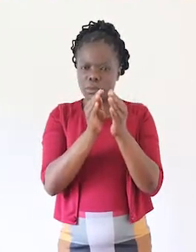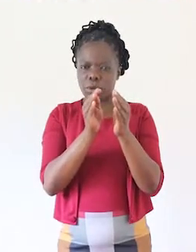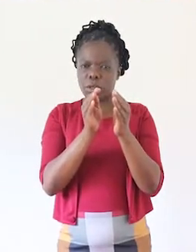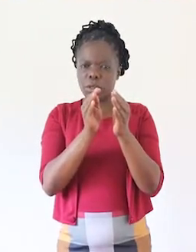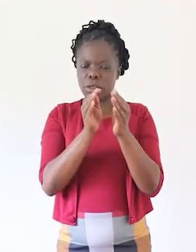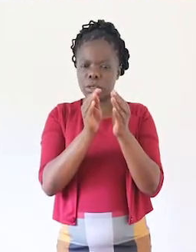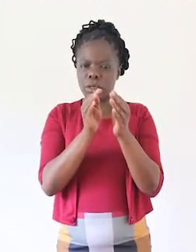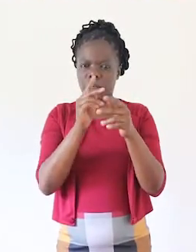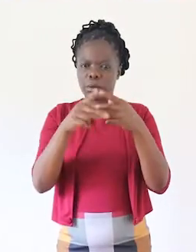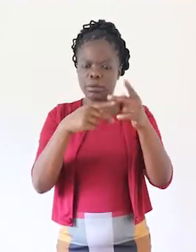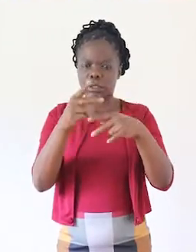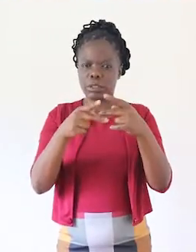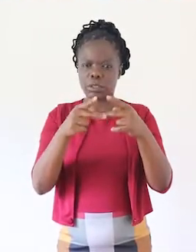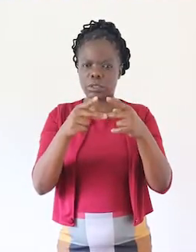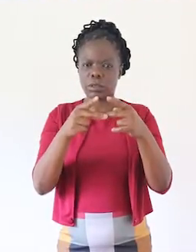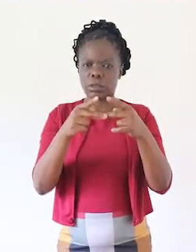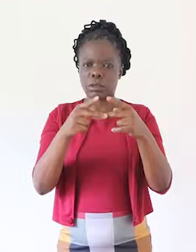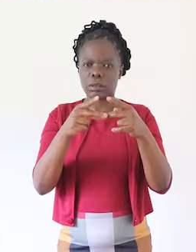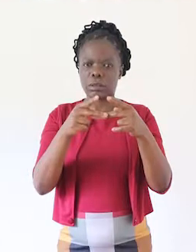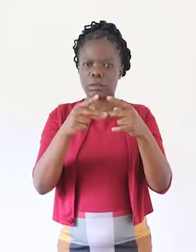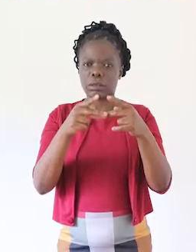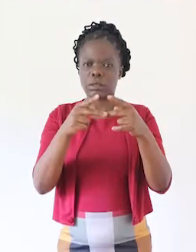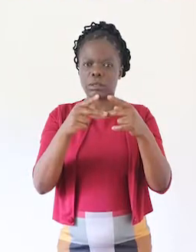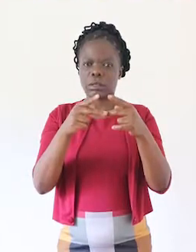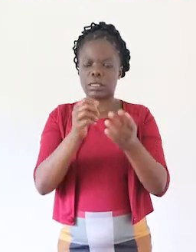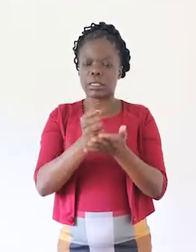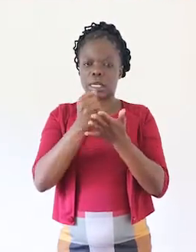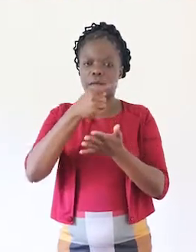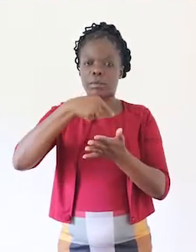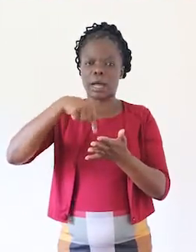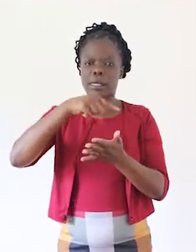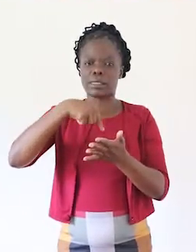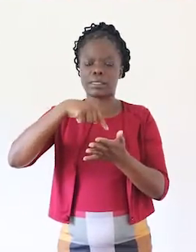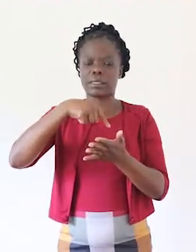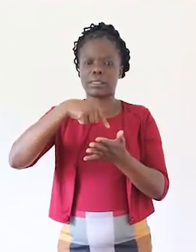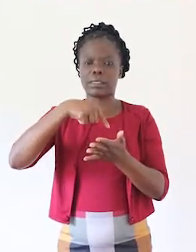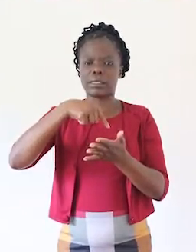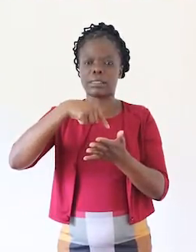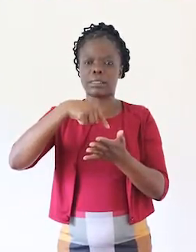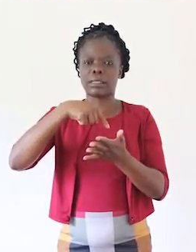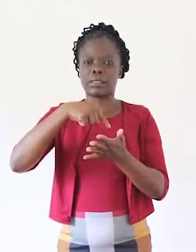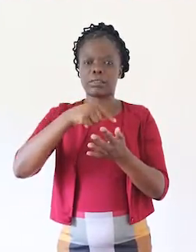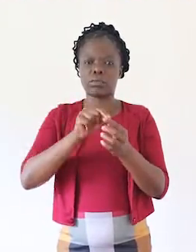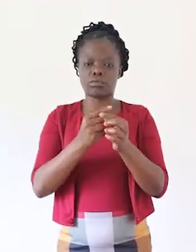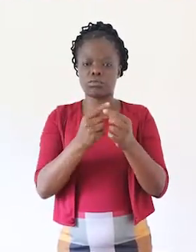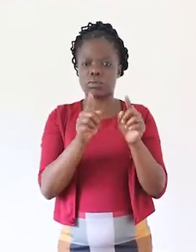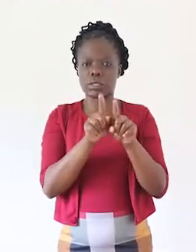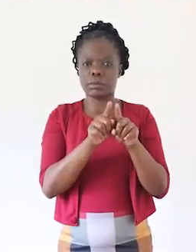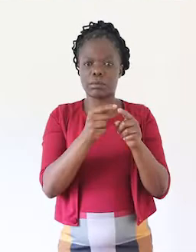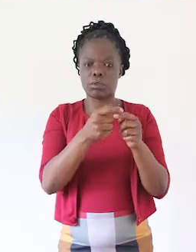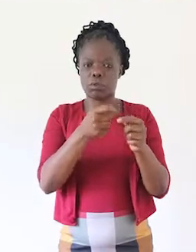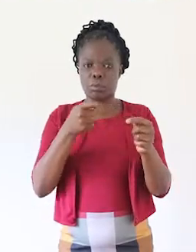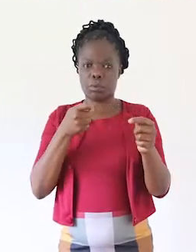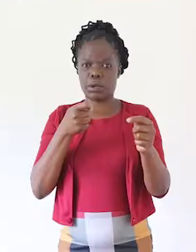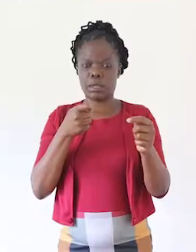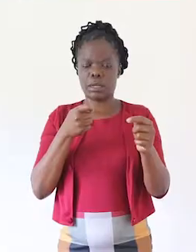small holes here called the eyelet. So it helps us to get hold of this, then you